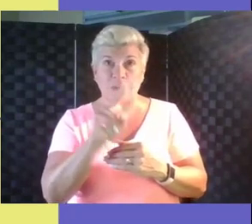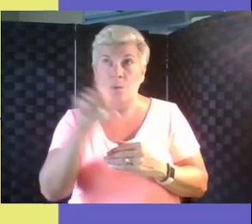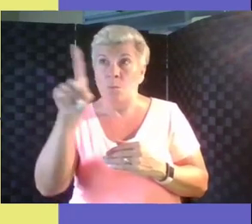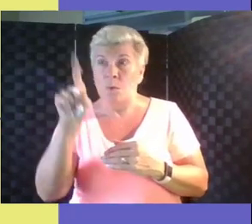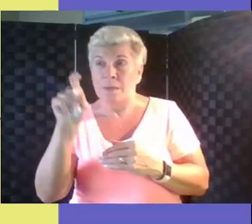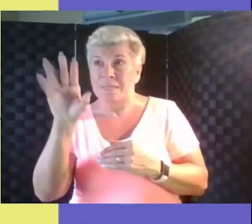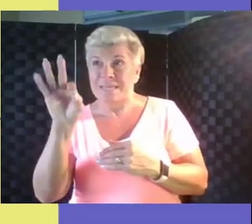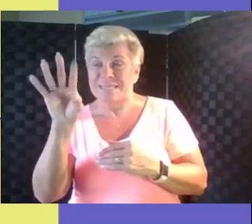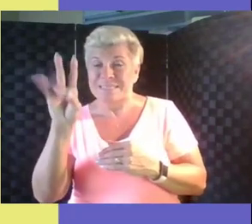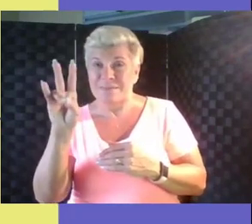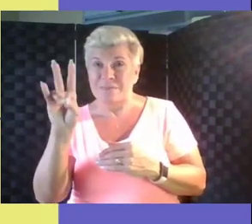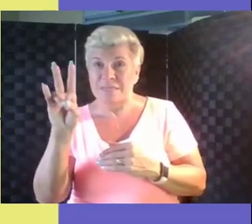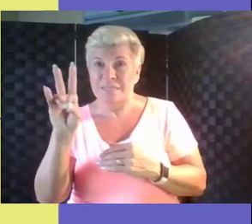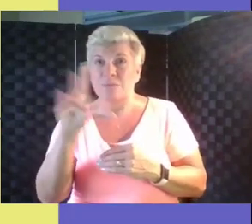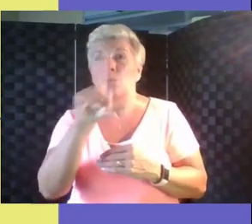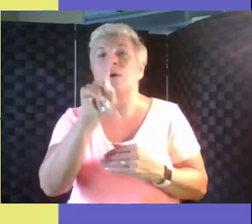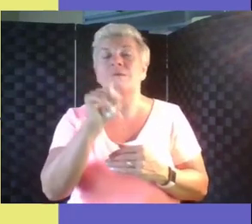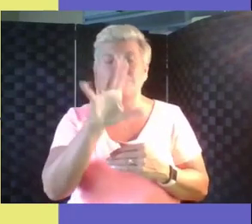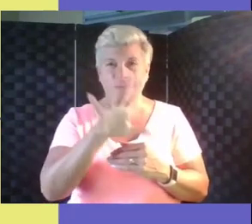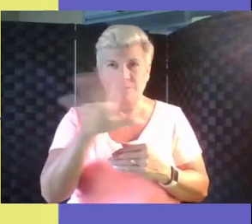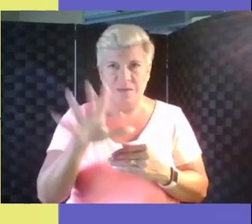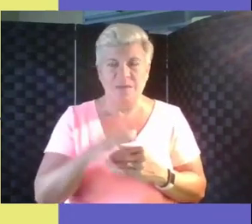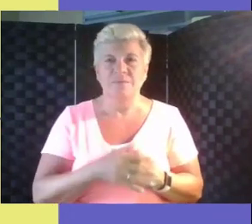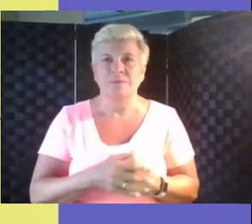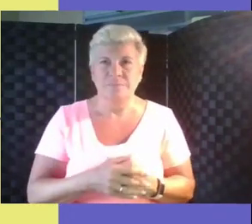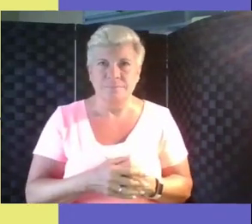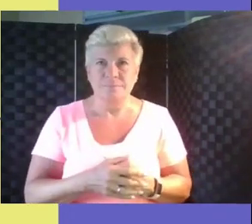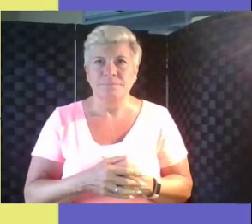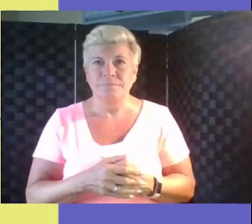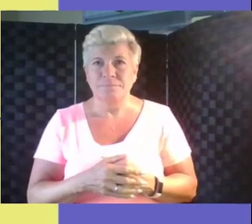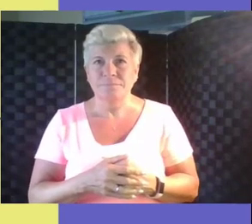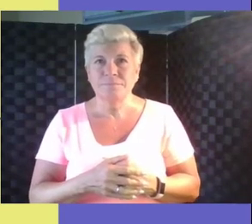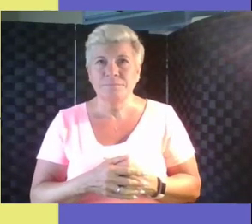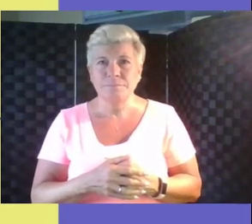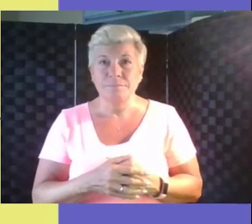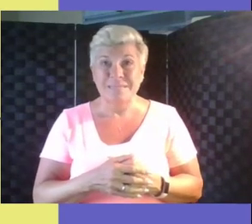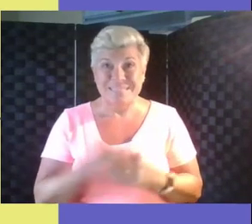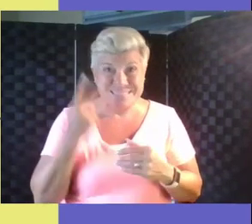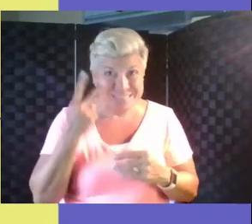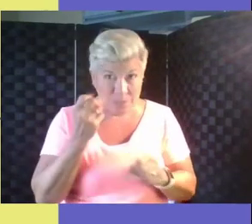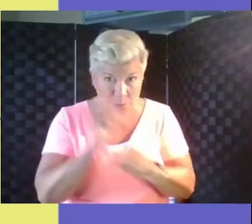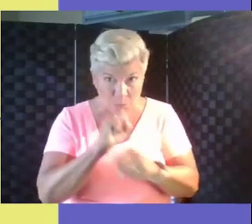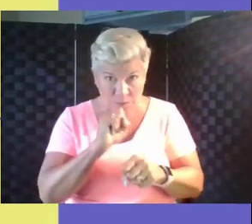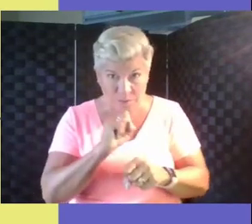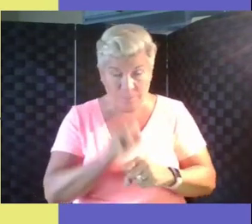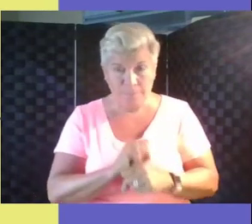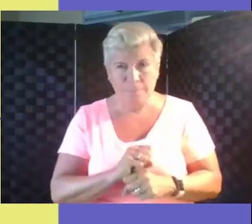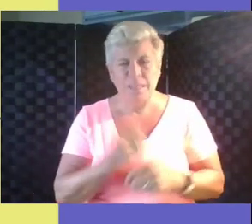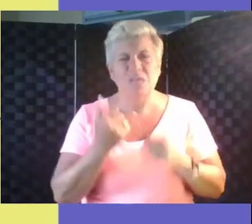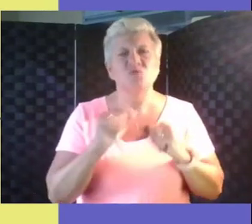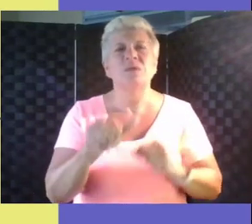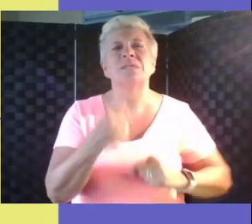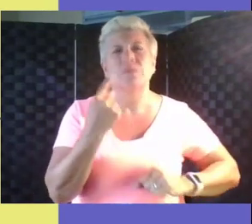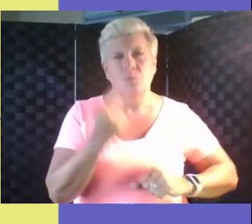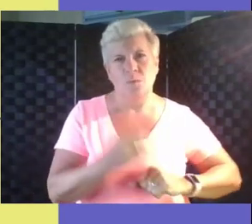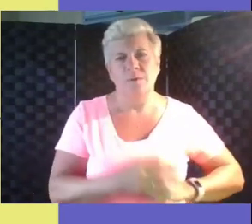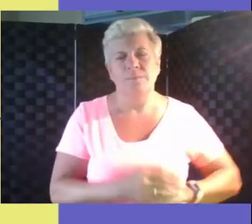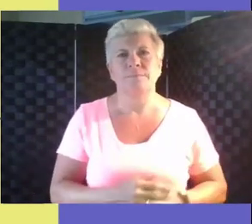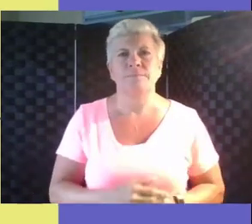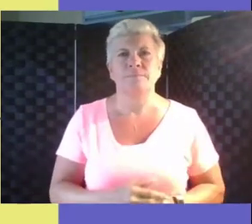352 and 197 is 155. Do you see how that works? Let's try another